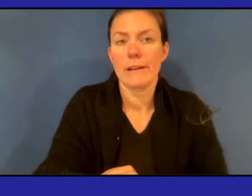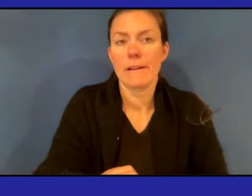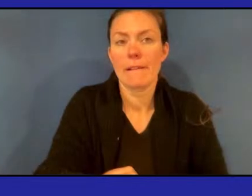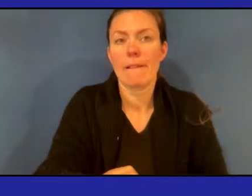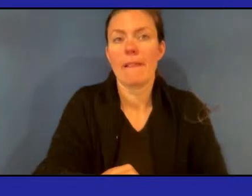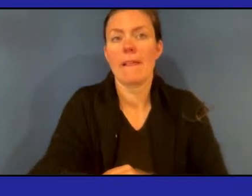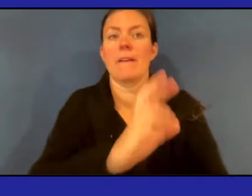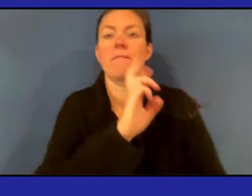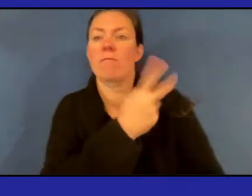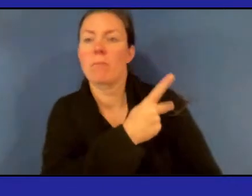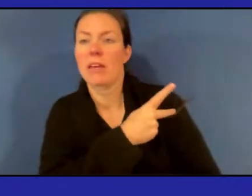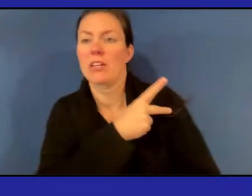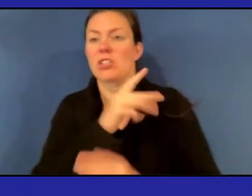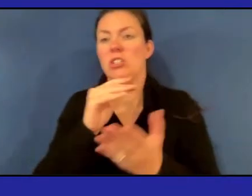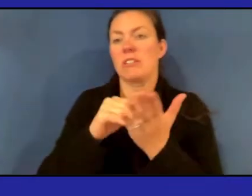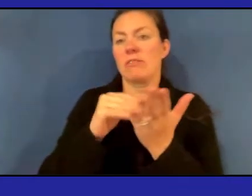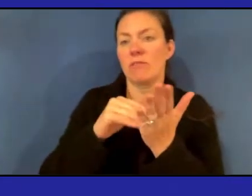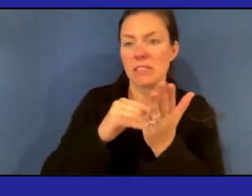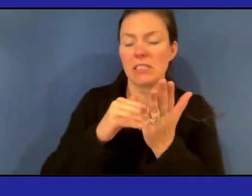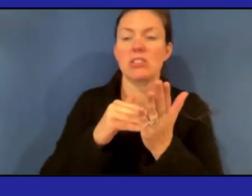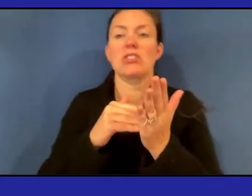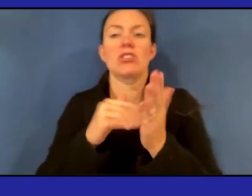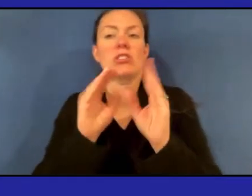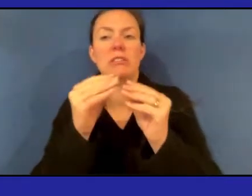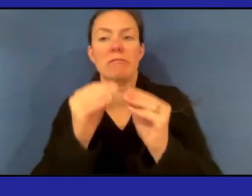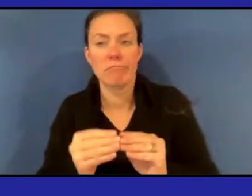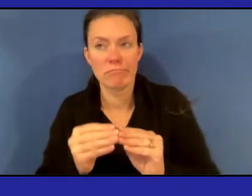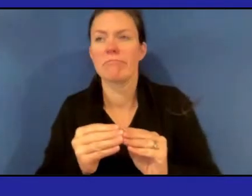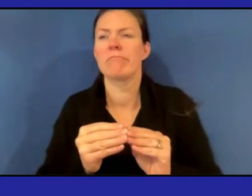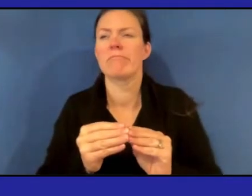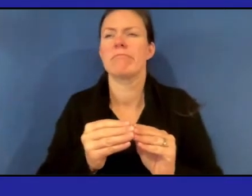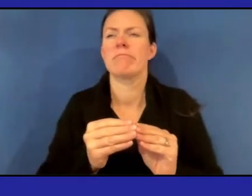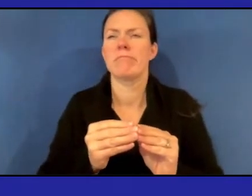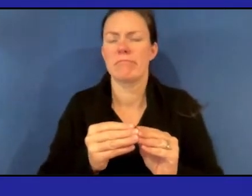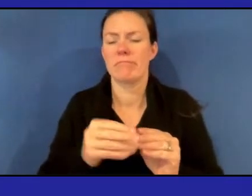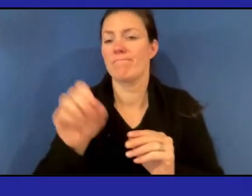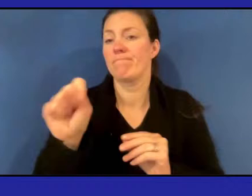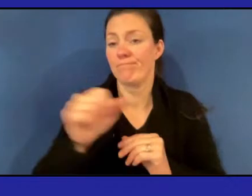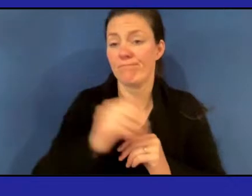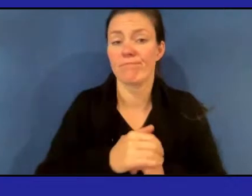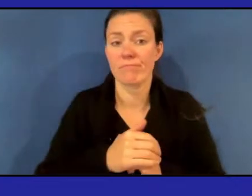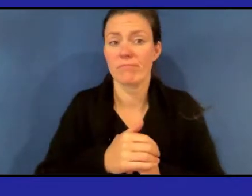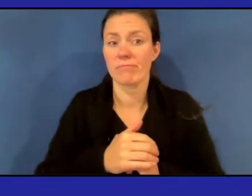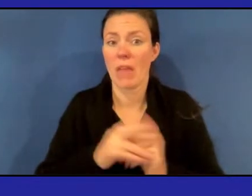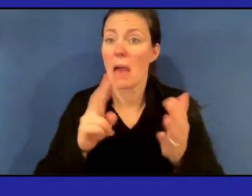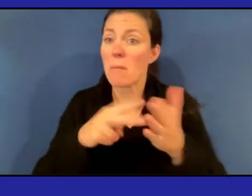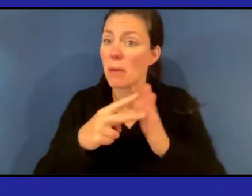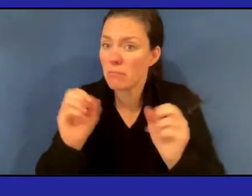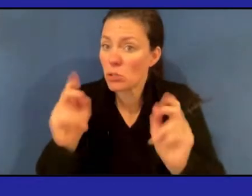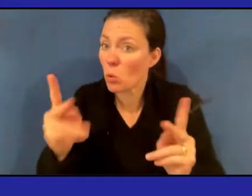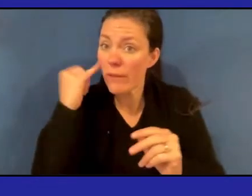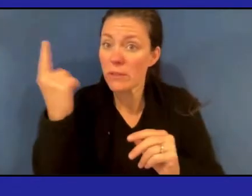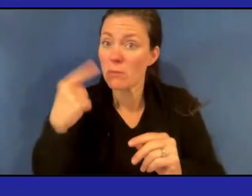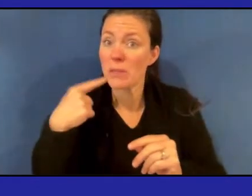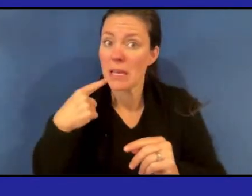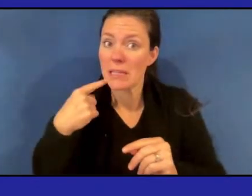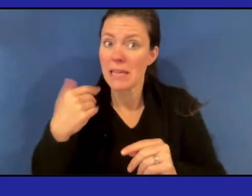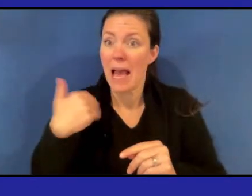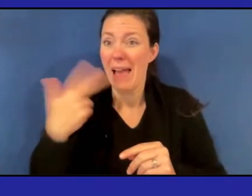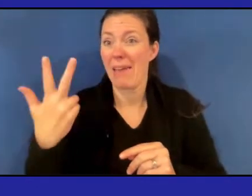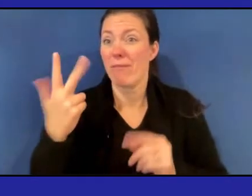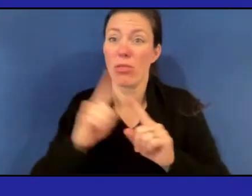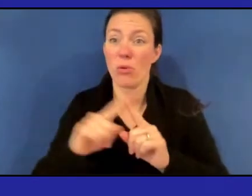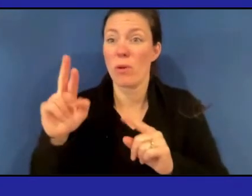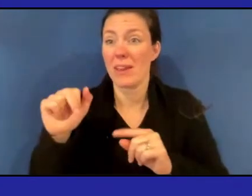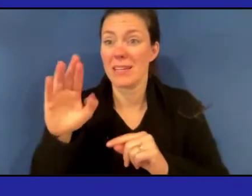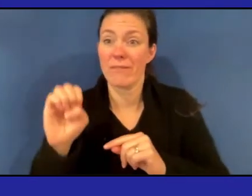and I think that's a things like piece of that, it, it's right? That's a piece of it, yep. it's a- Right? So it's like, it's okay if somebody says, well, I'm 3 races, because somebody's going to